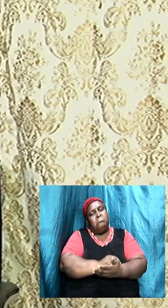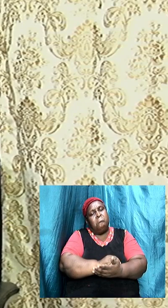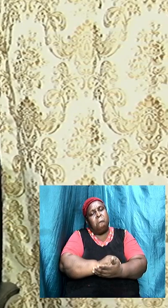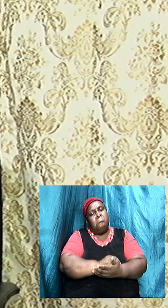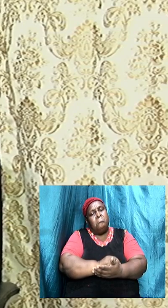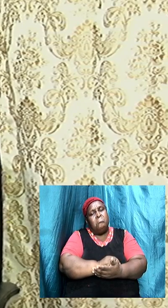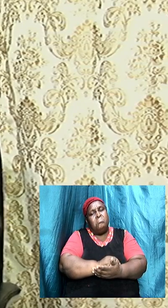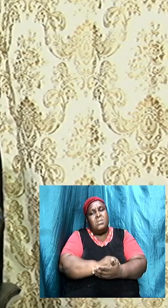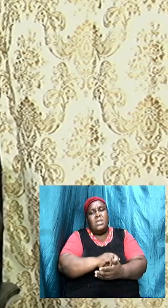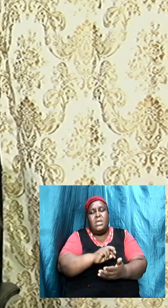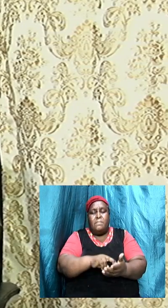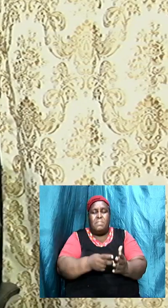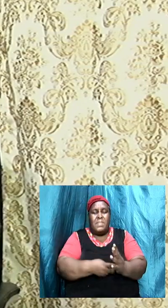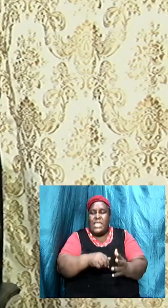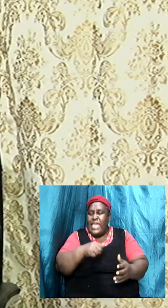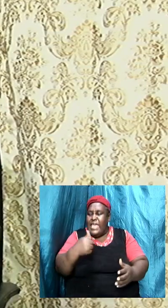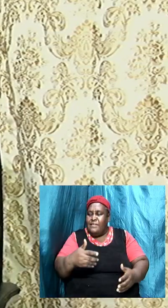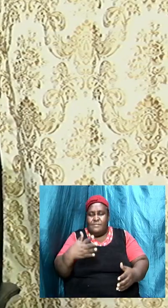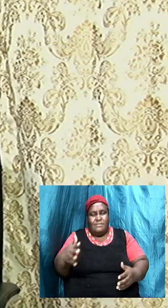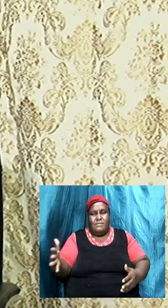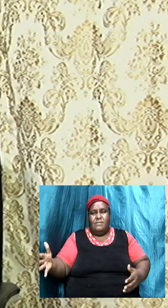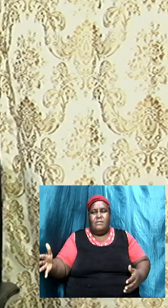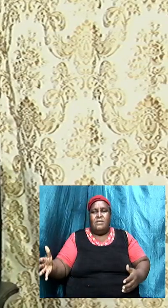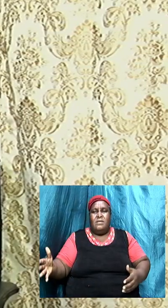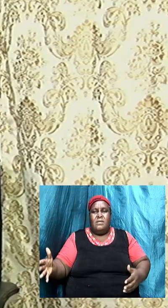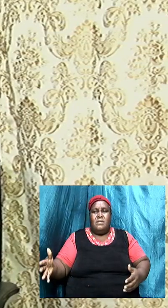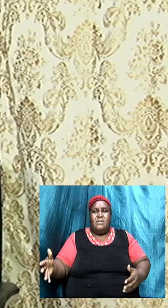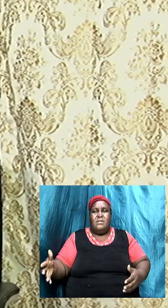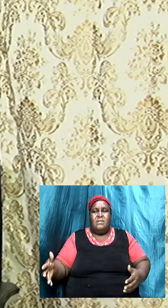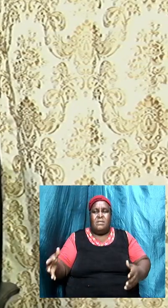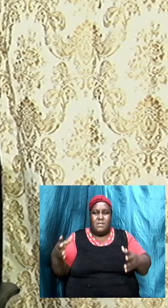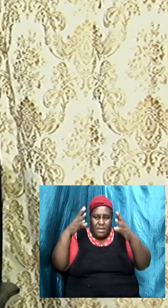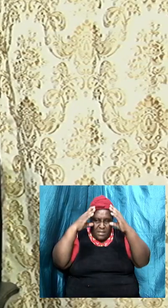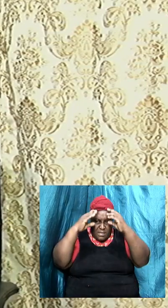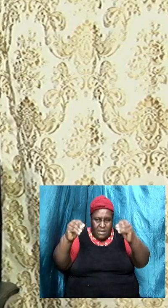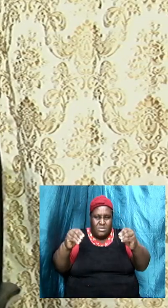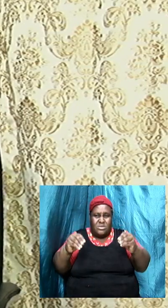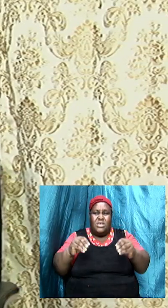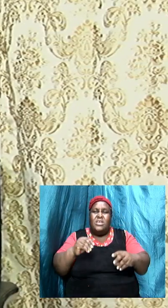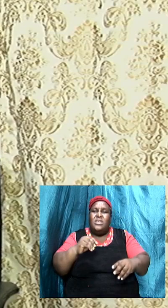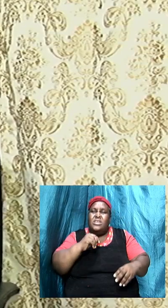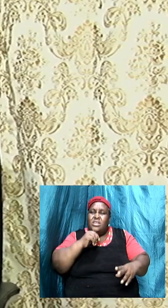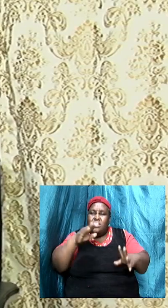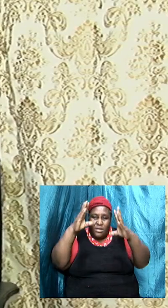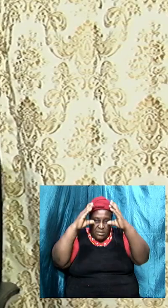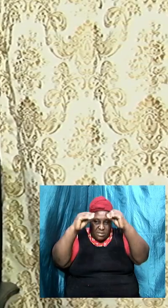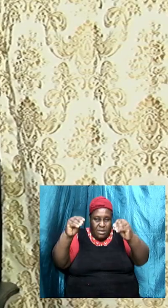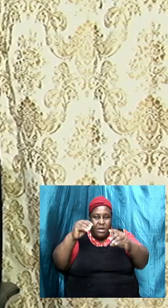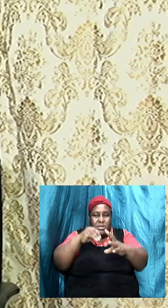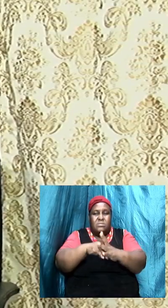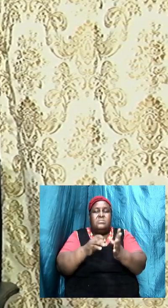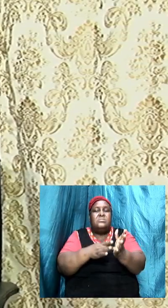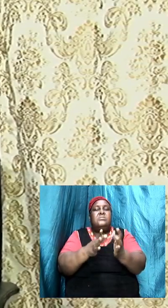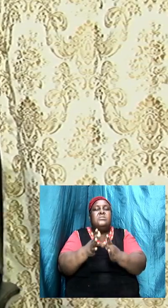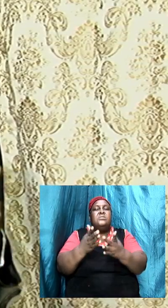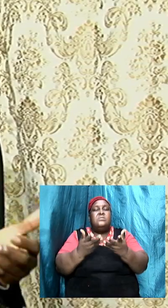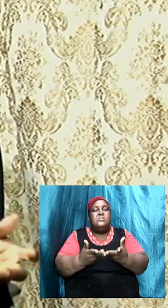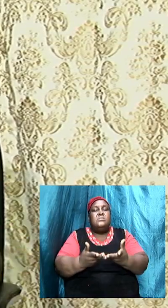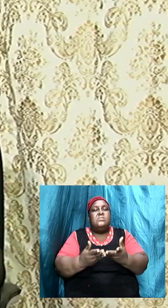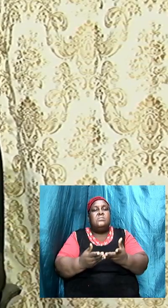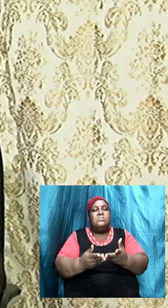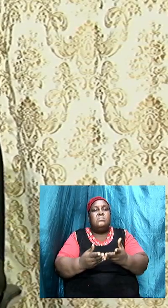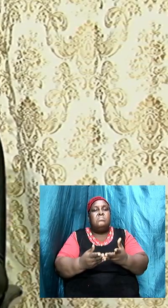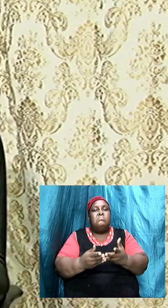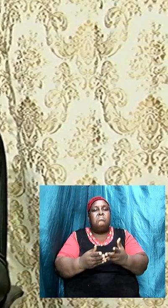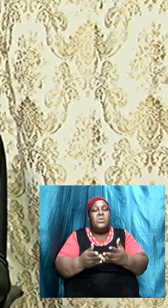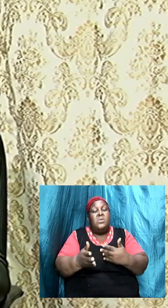Extra-biblical doctrine would be anything or any teaching that is not directly taught in the Bible. It can either be good